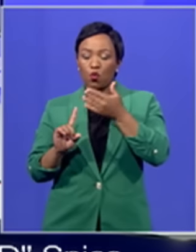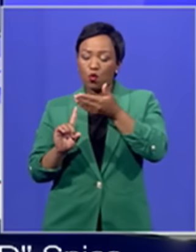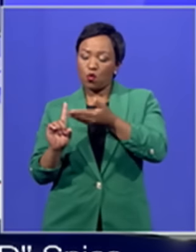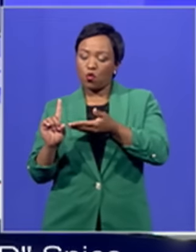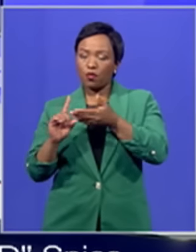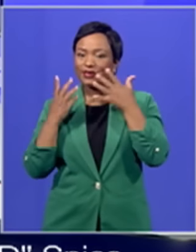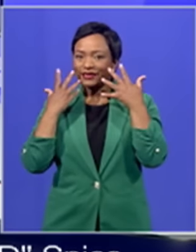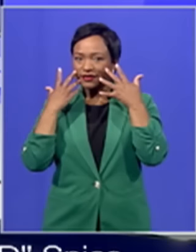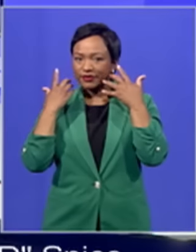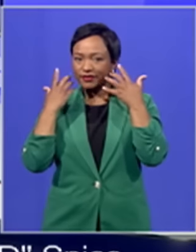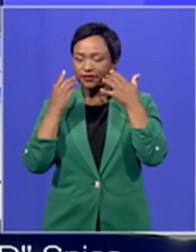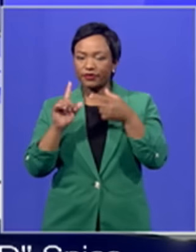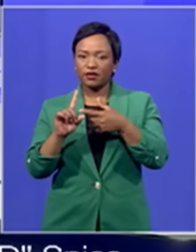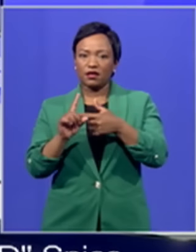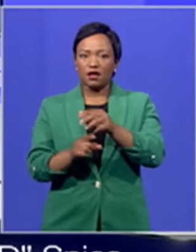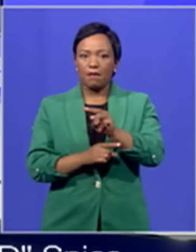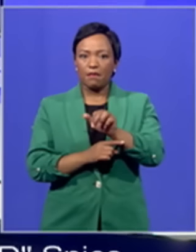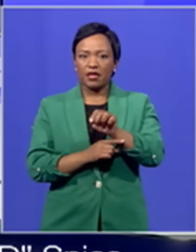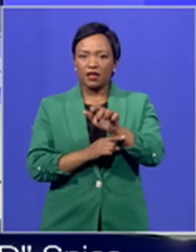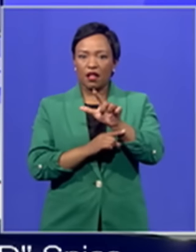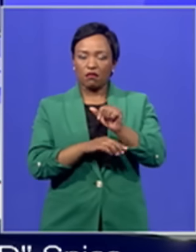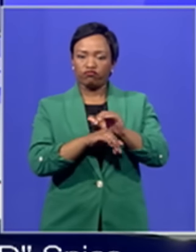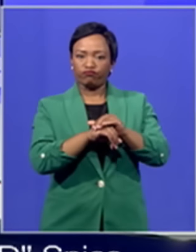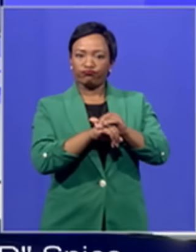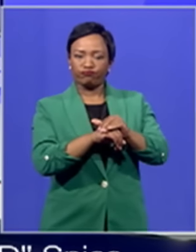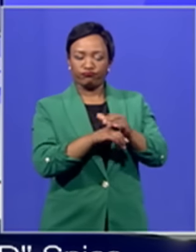Matlala a e khotšego ka segwera sa lona.